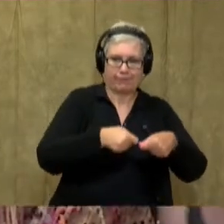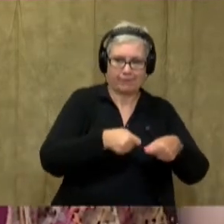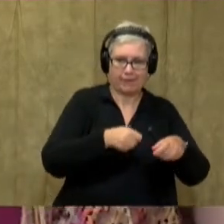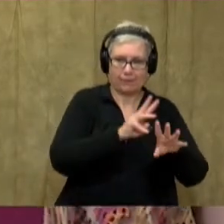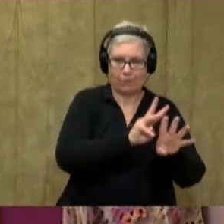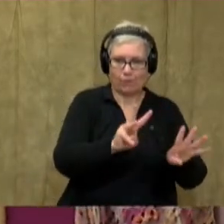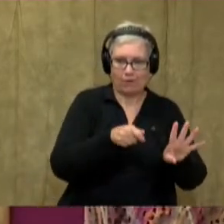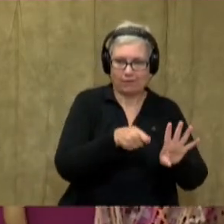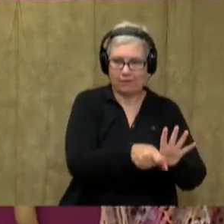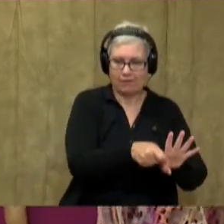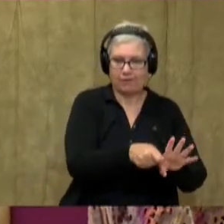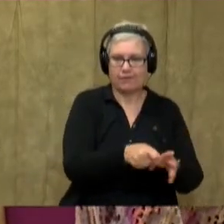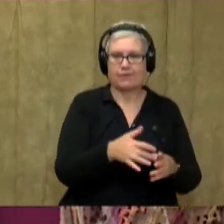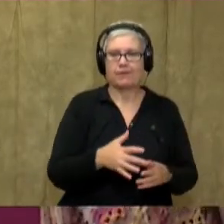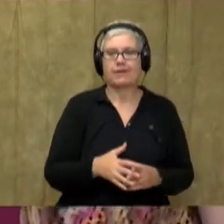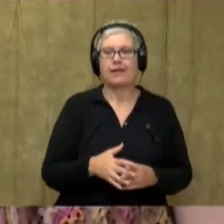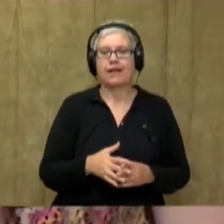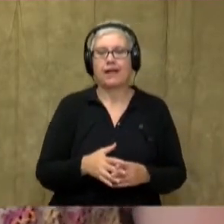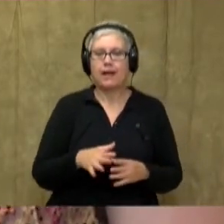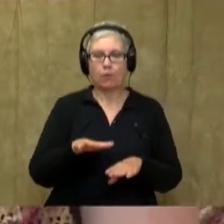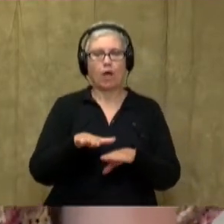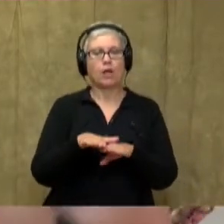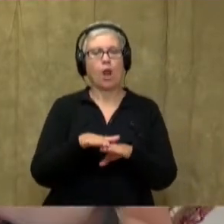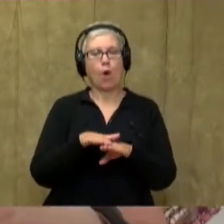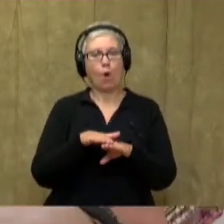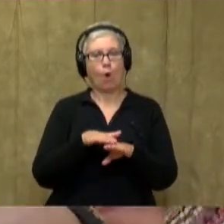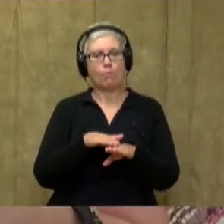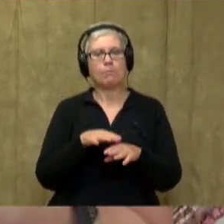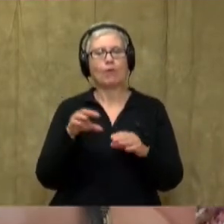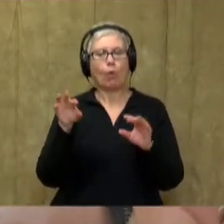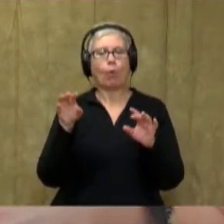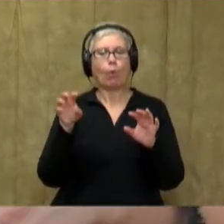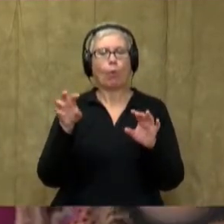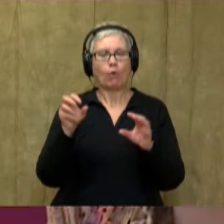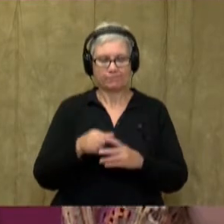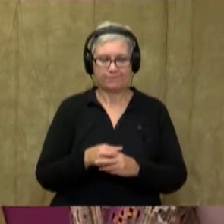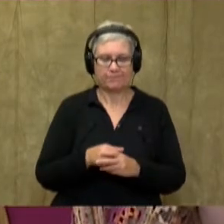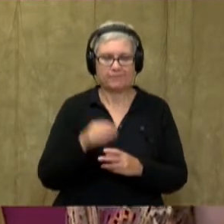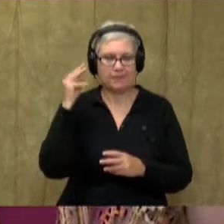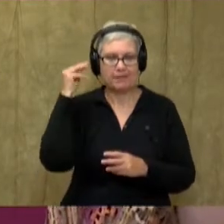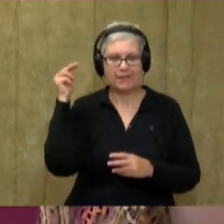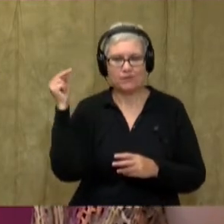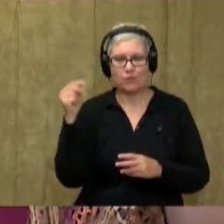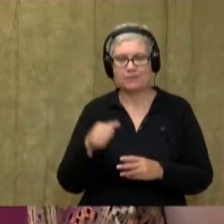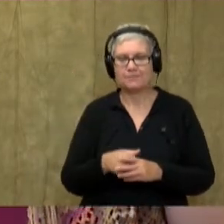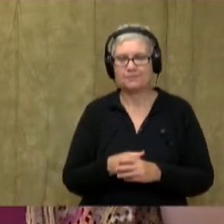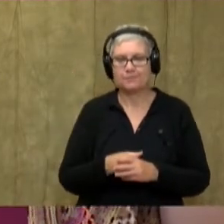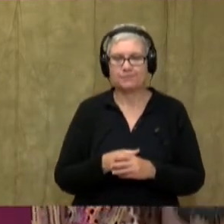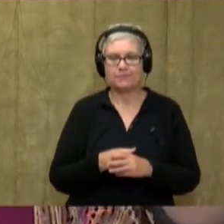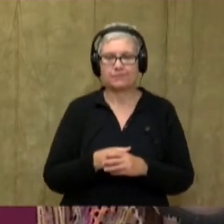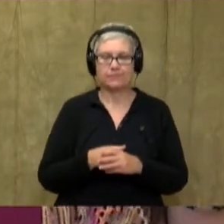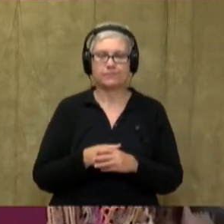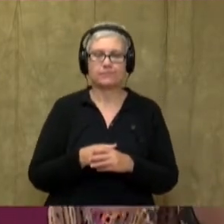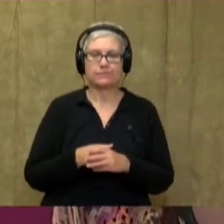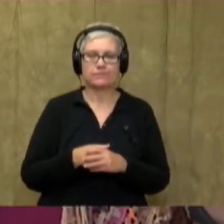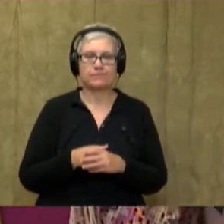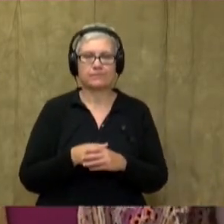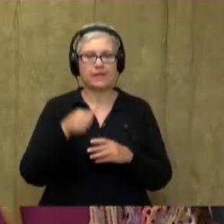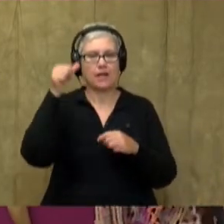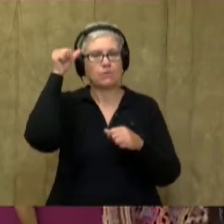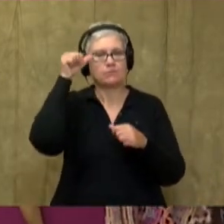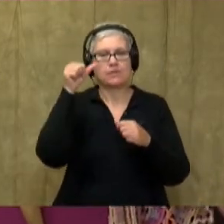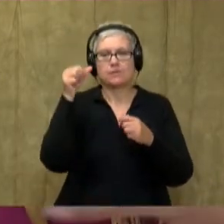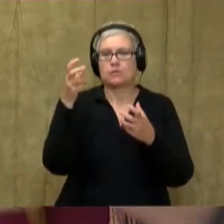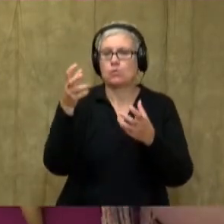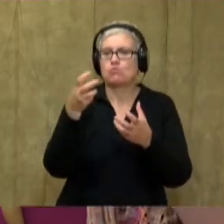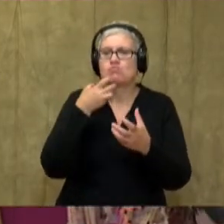we got it through our cable. So it made a funny noise. But anyways, and I remember I was just thirsting for